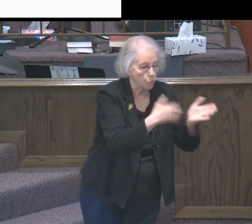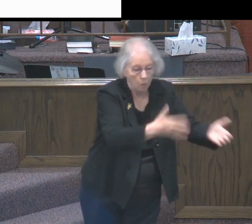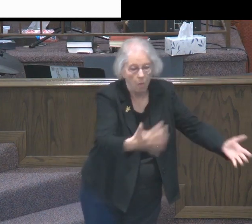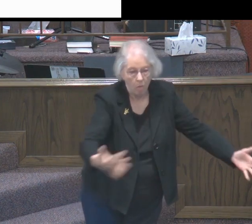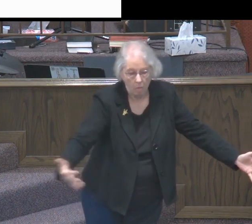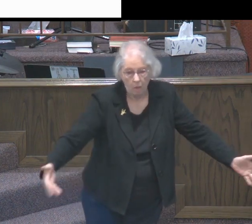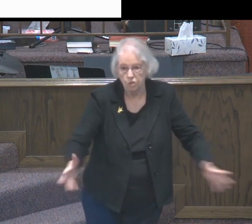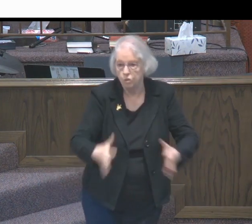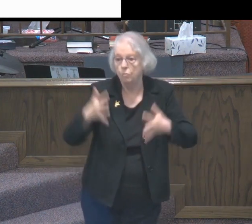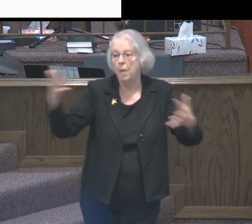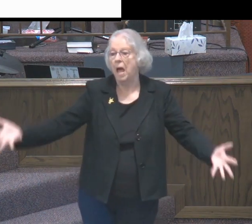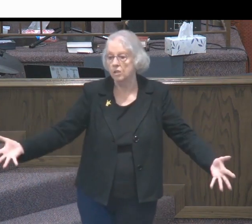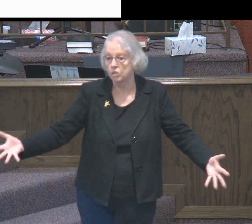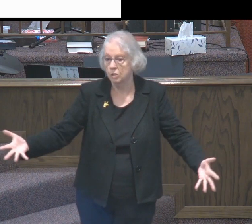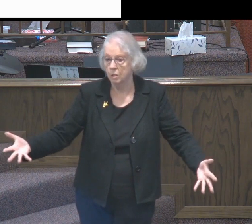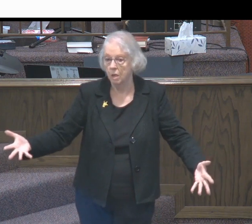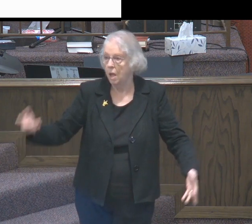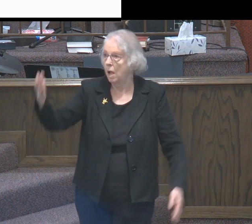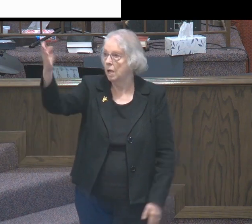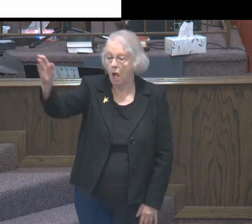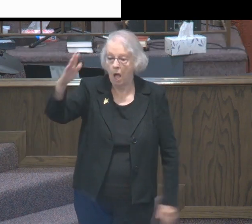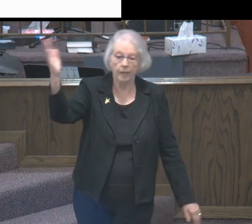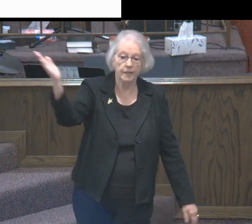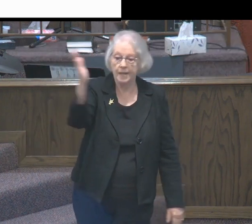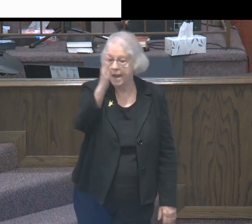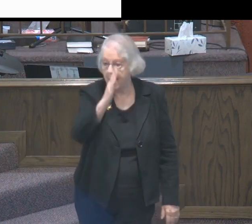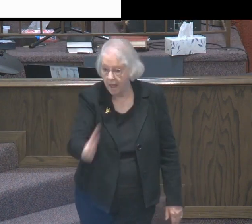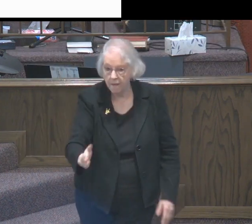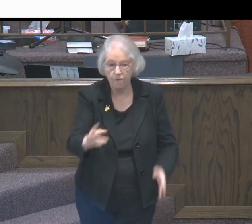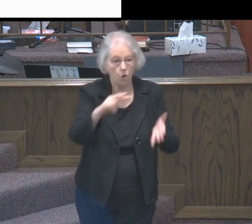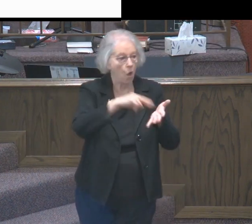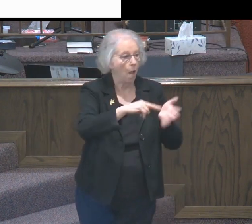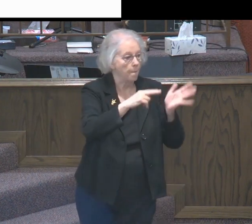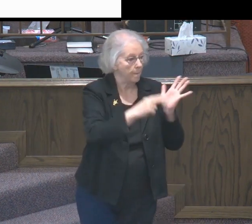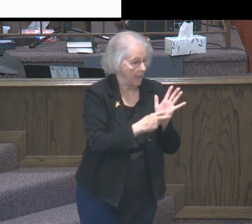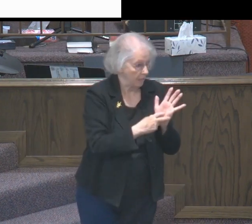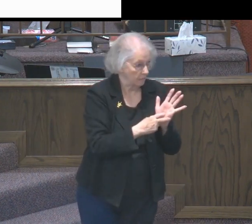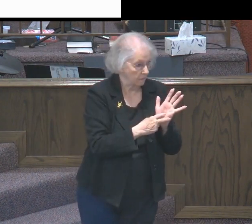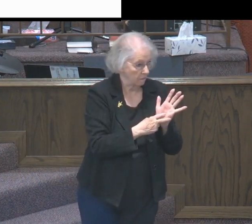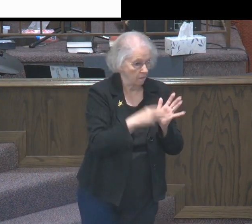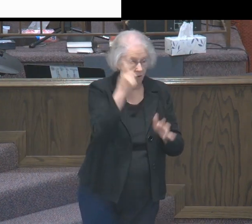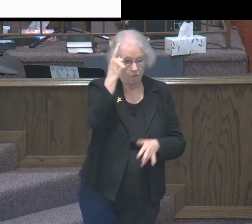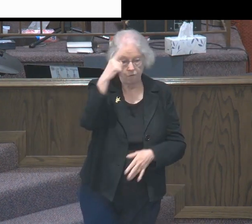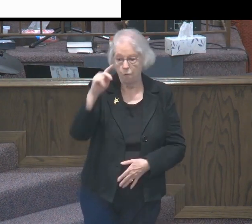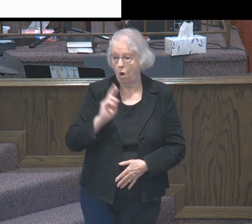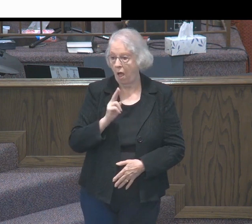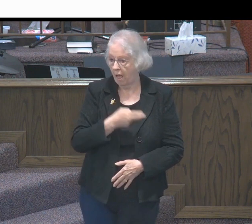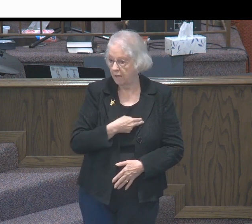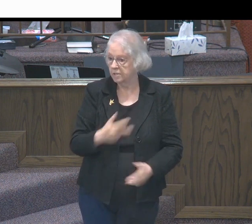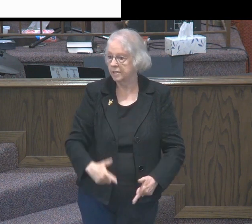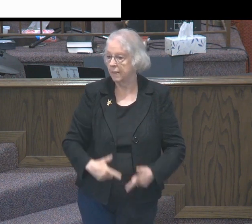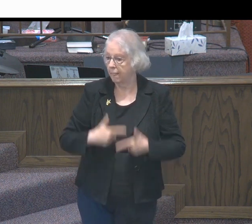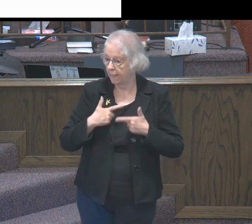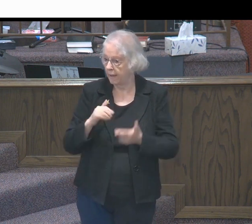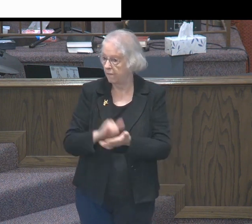to do something entirely different. See, God never intended the interpretation of the law to